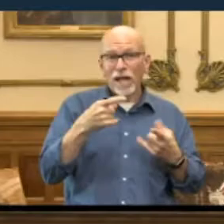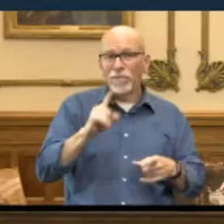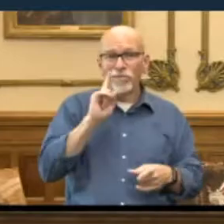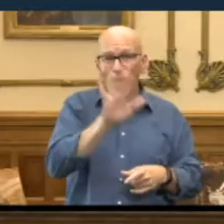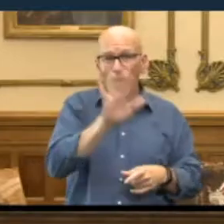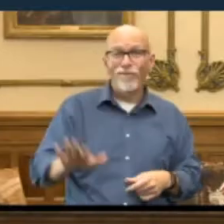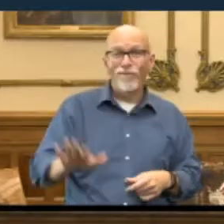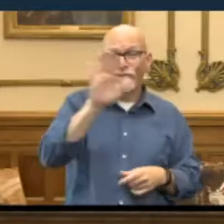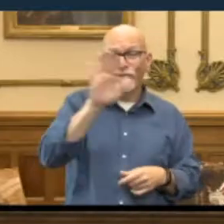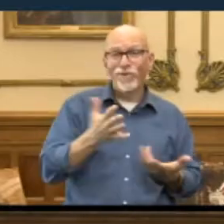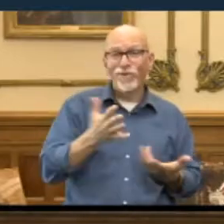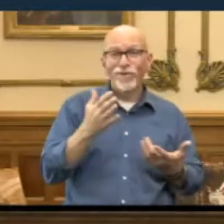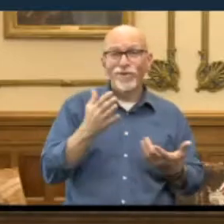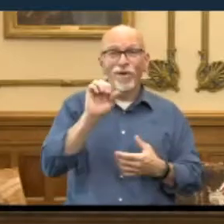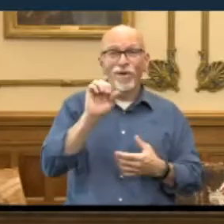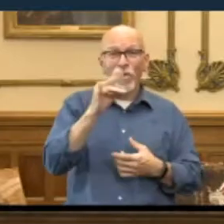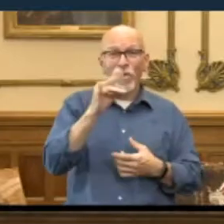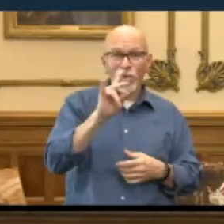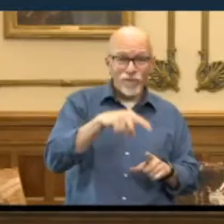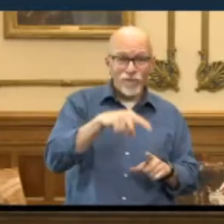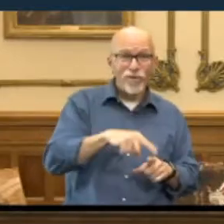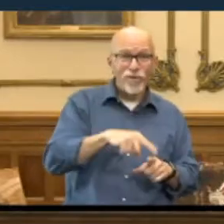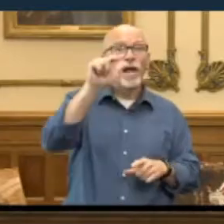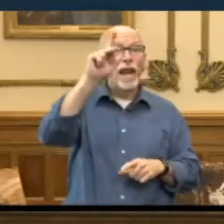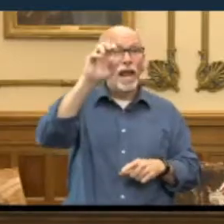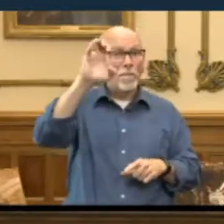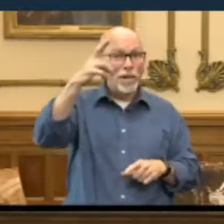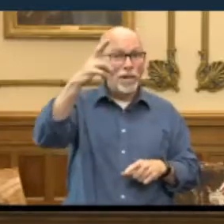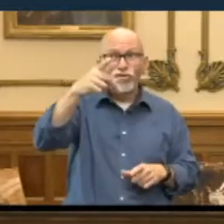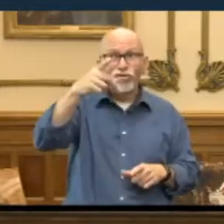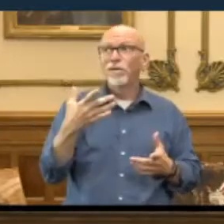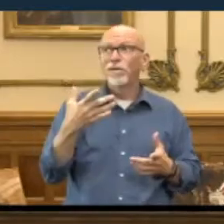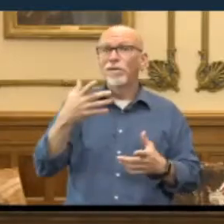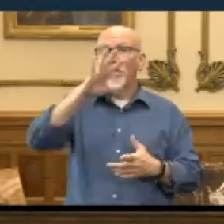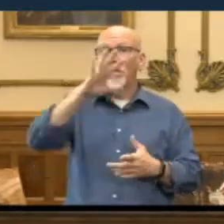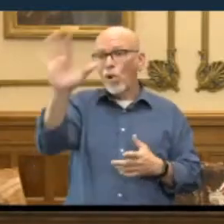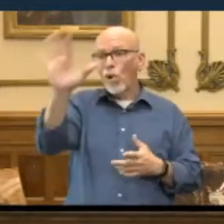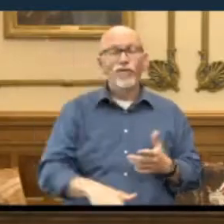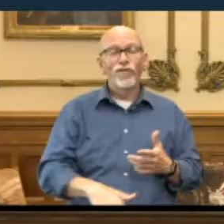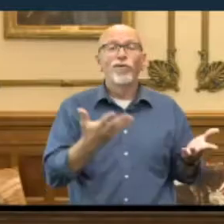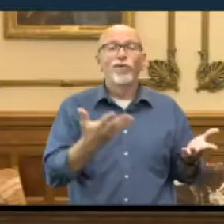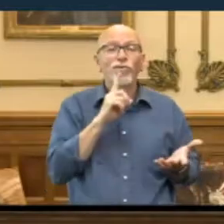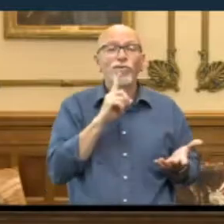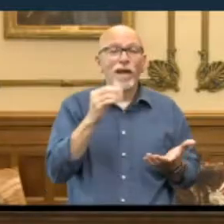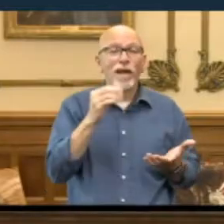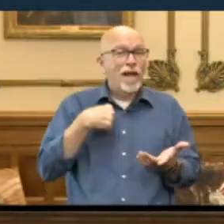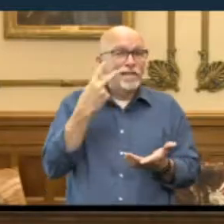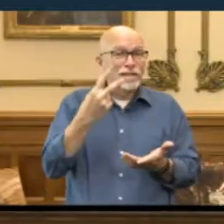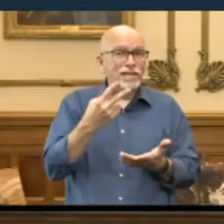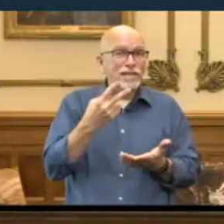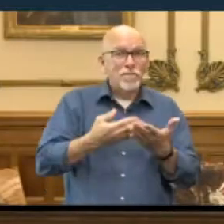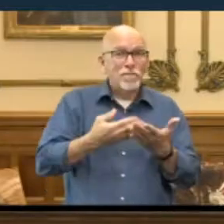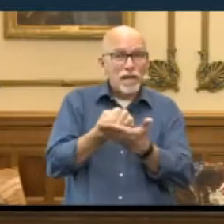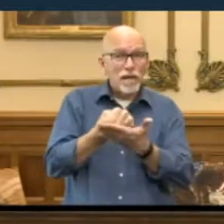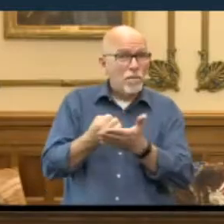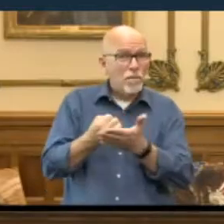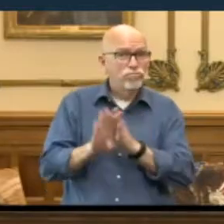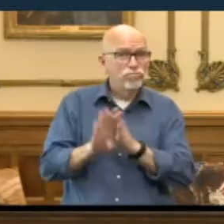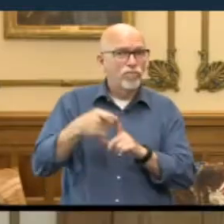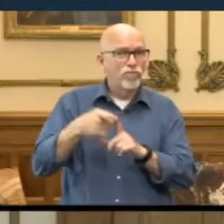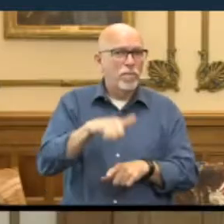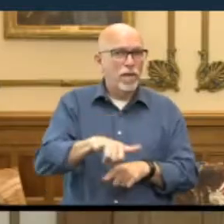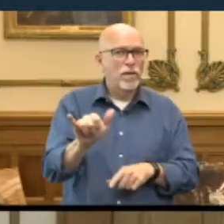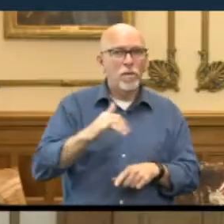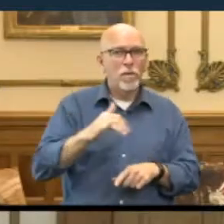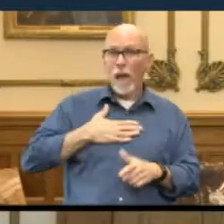have it on the Ohio River, we have it on Lake Michigan, right, and everywhere in between. And so, and I've seen some of the economic growth that's come from this.